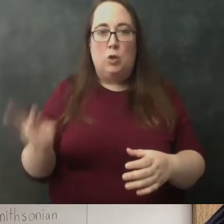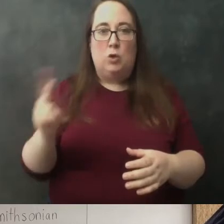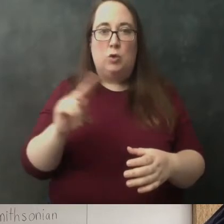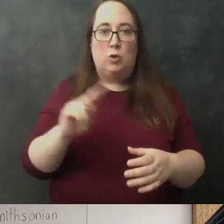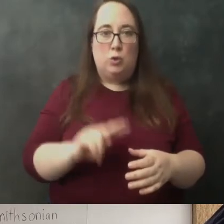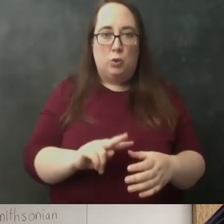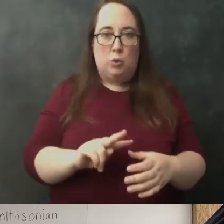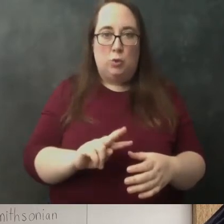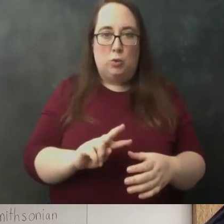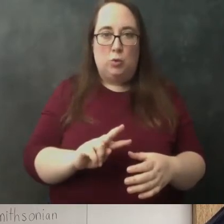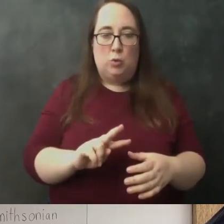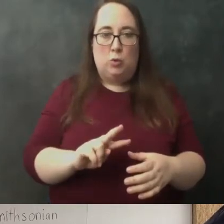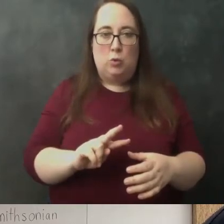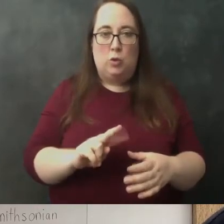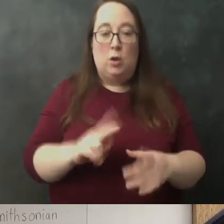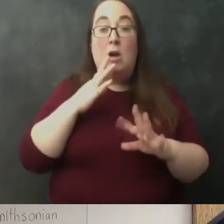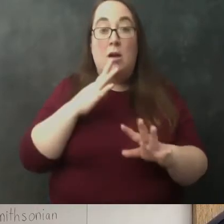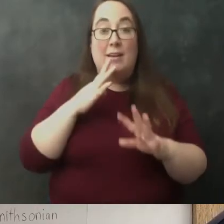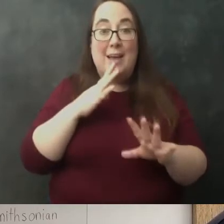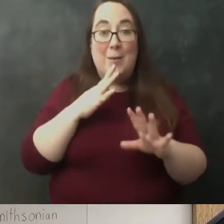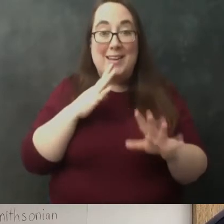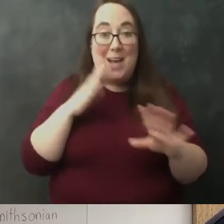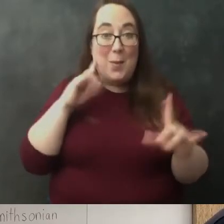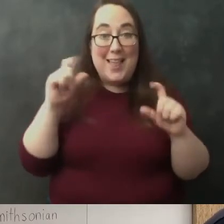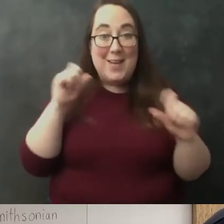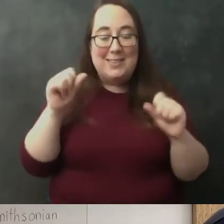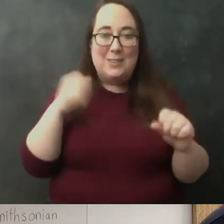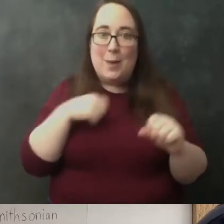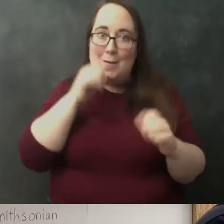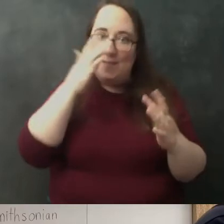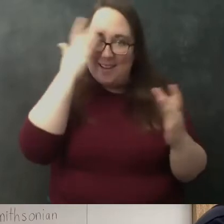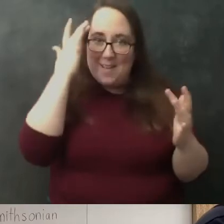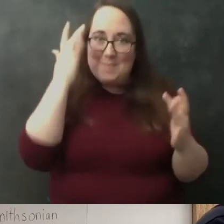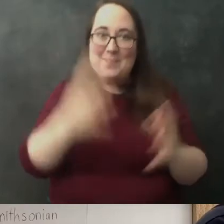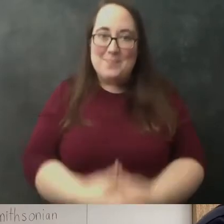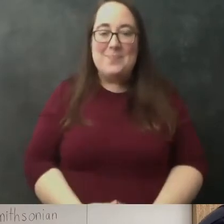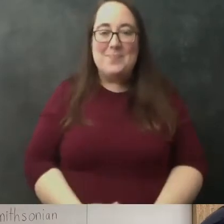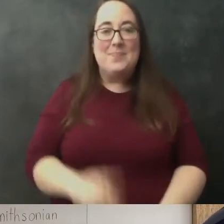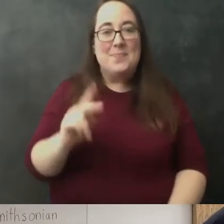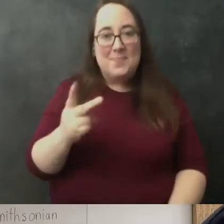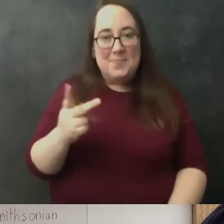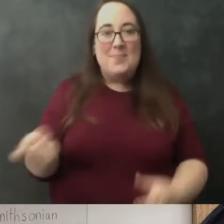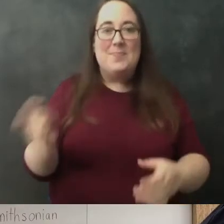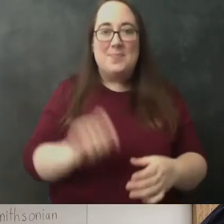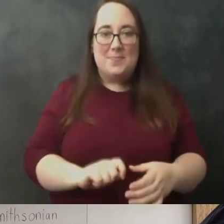out loud so that I don't forget. I do this all the time in the lab too. 2 teaspoons.